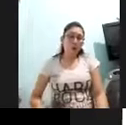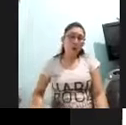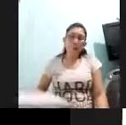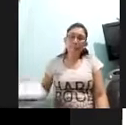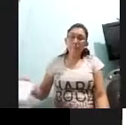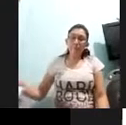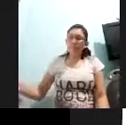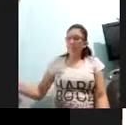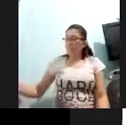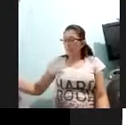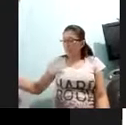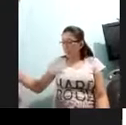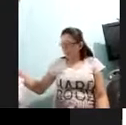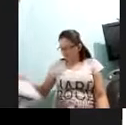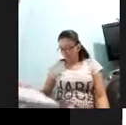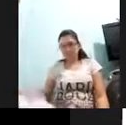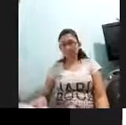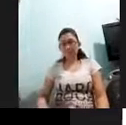D-A-R-I-O. Oh, yes,